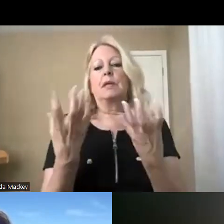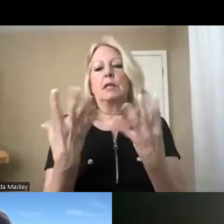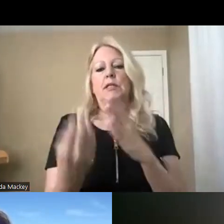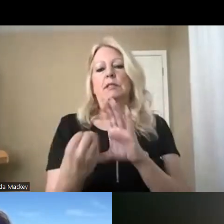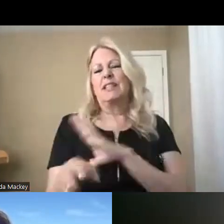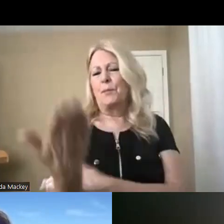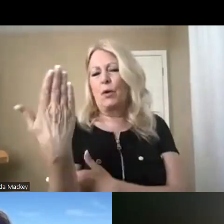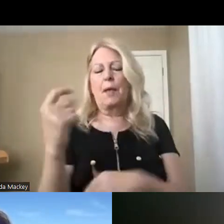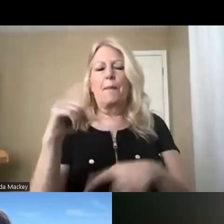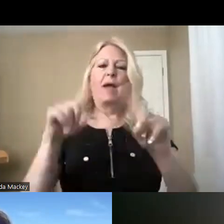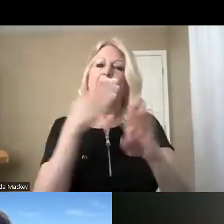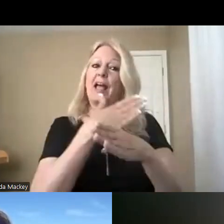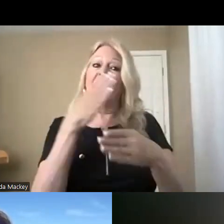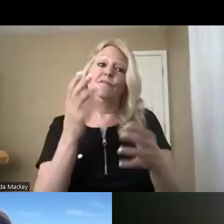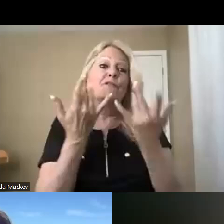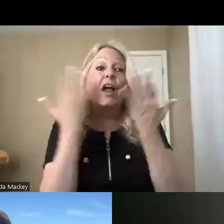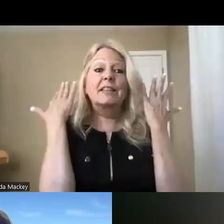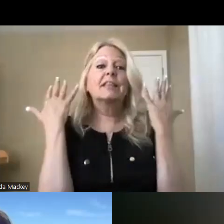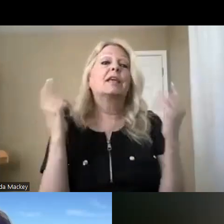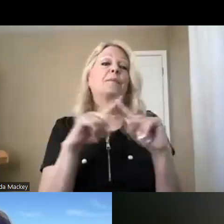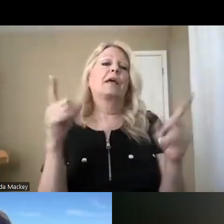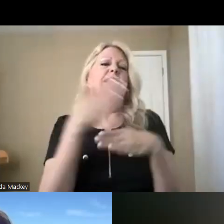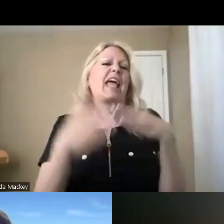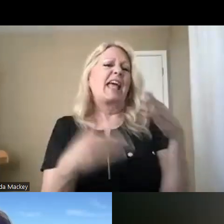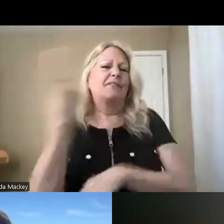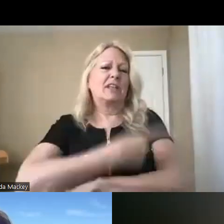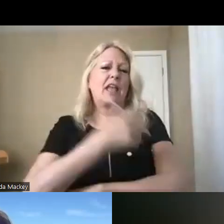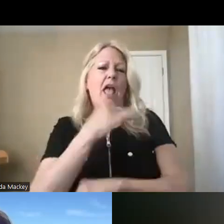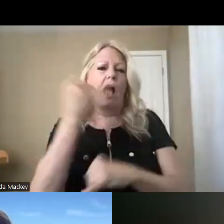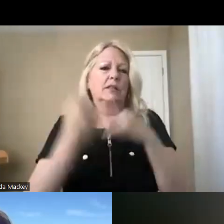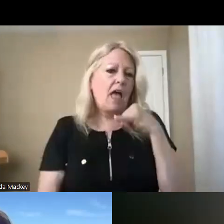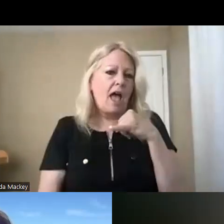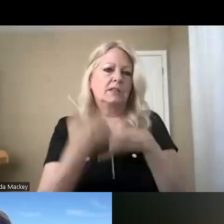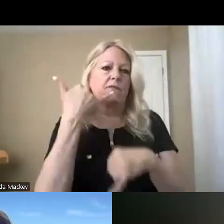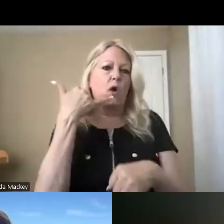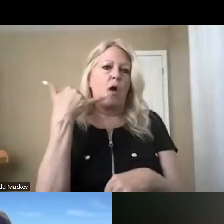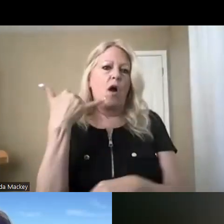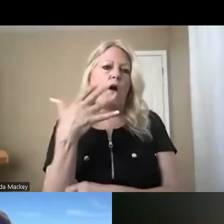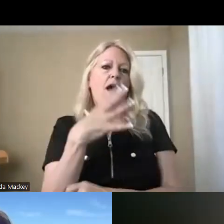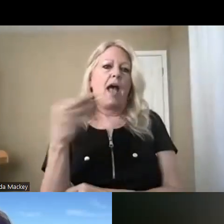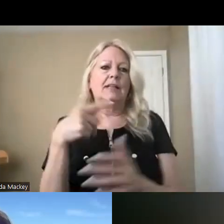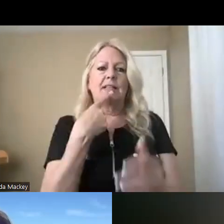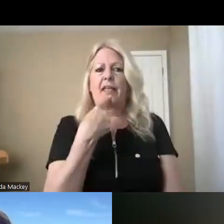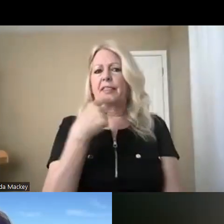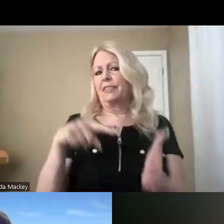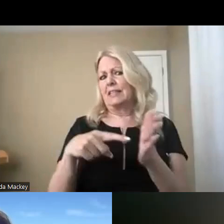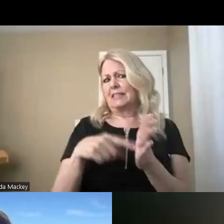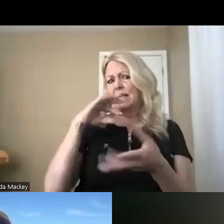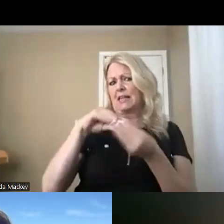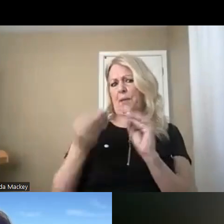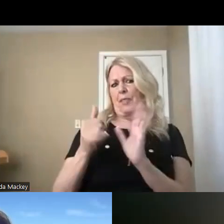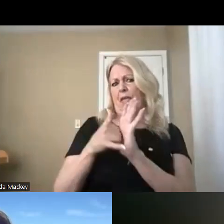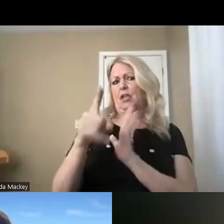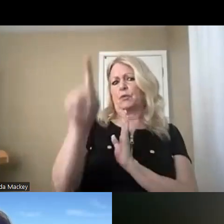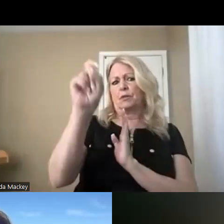then toward the end of the day, I made my last phone call because each one referred. And I was told, oh, this is the number that you need to call. And they gave me the